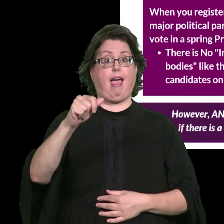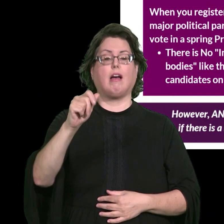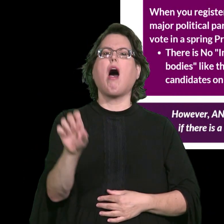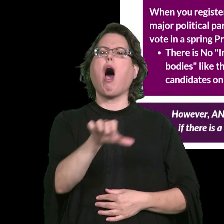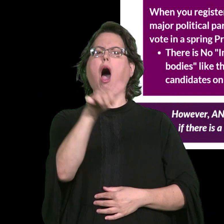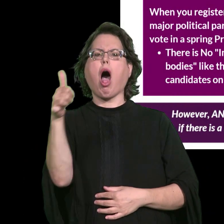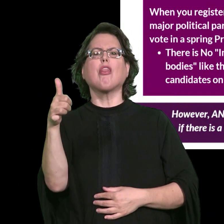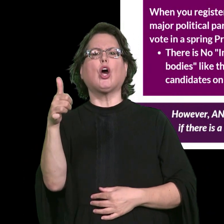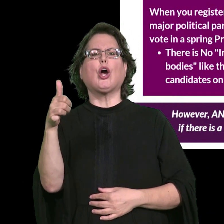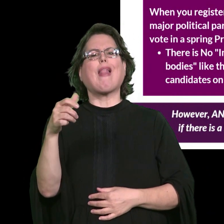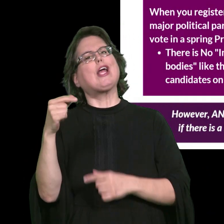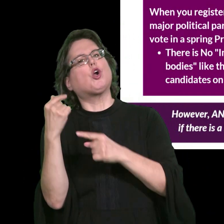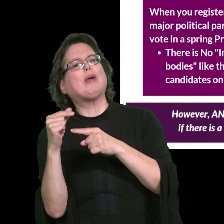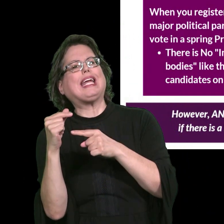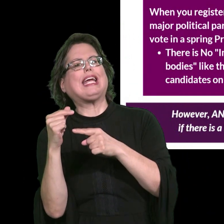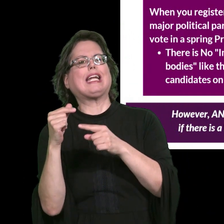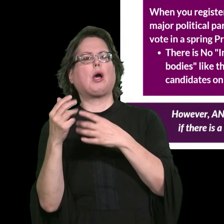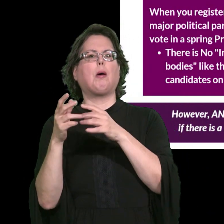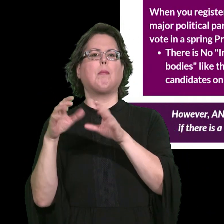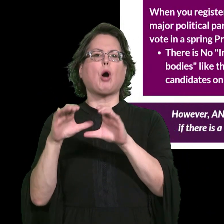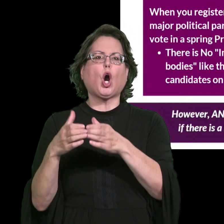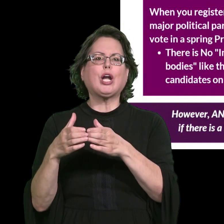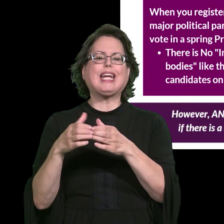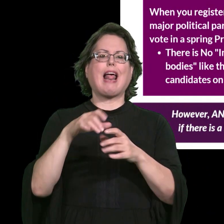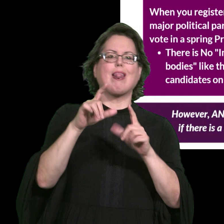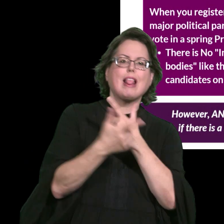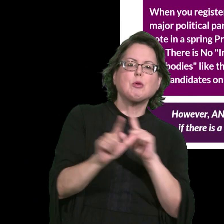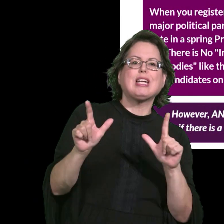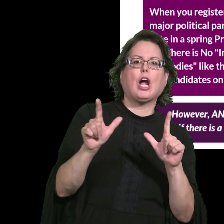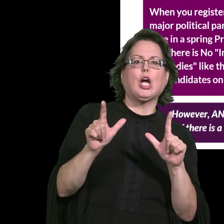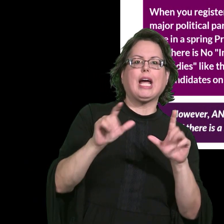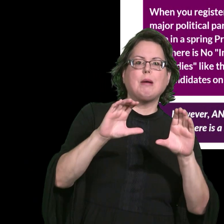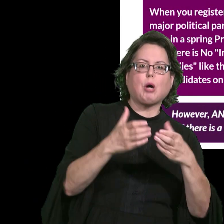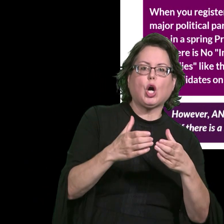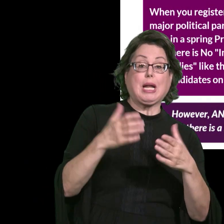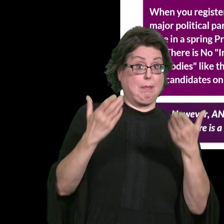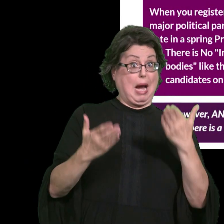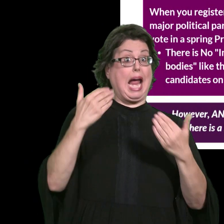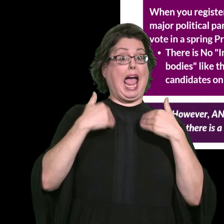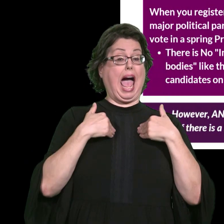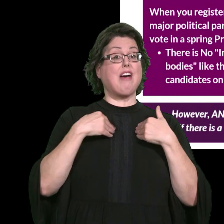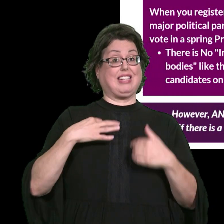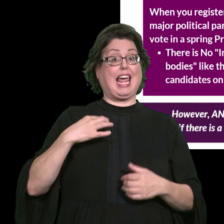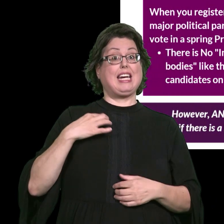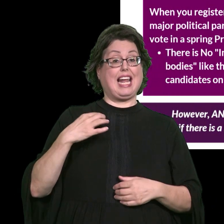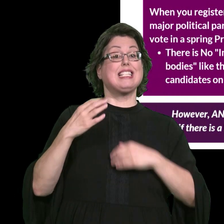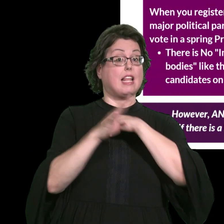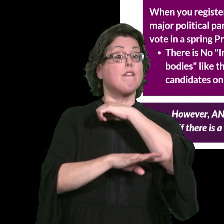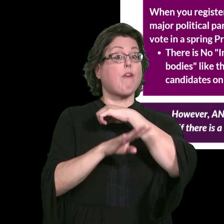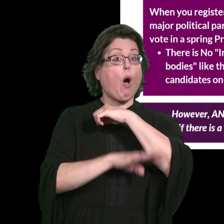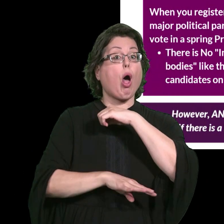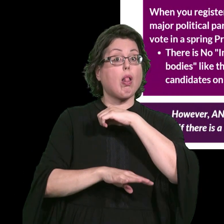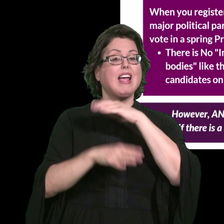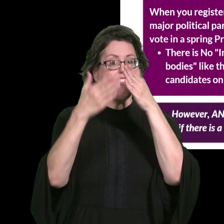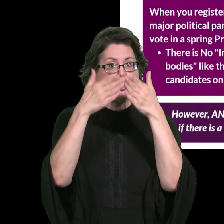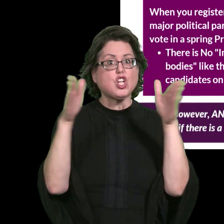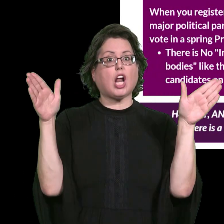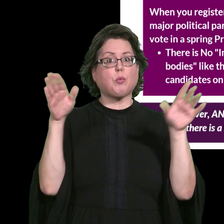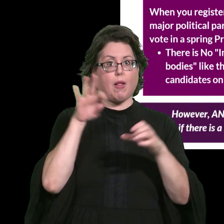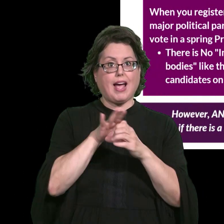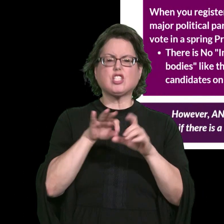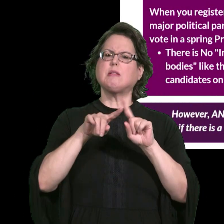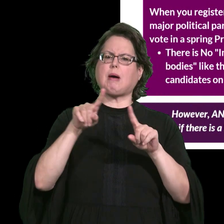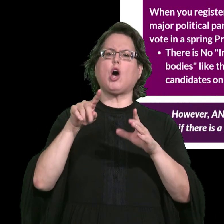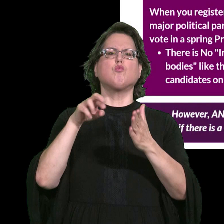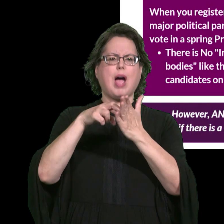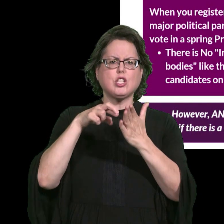the Green and Libertarian parties, may have candidates on general election ballots in the fall. However, any registered voter